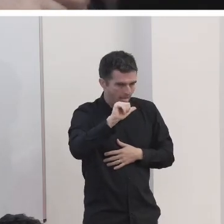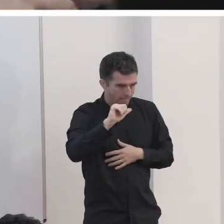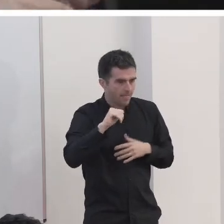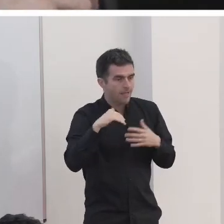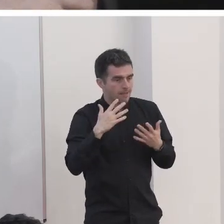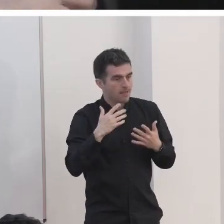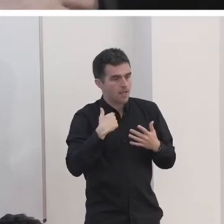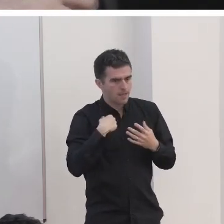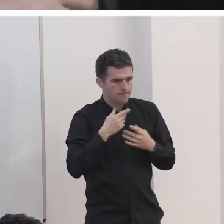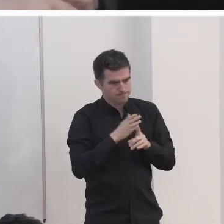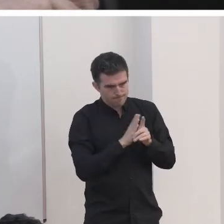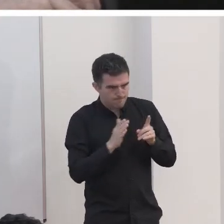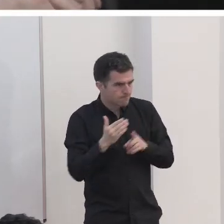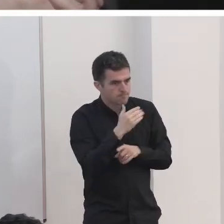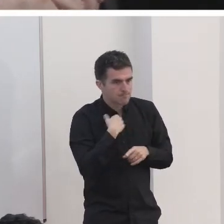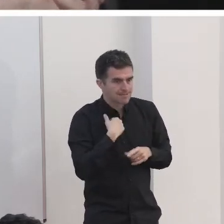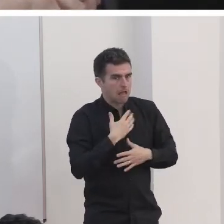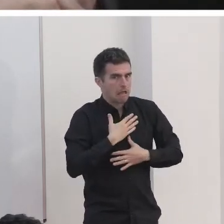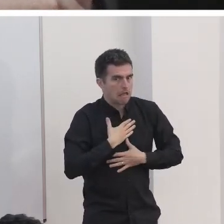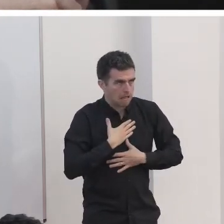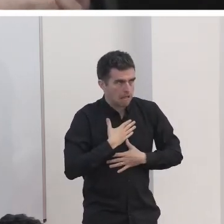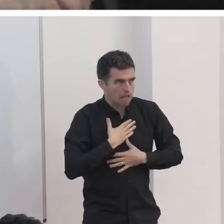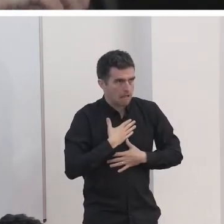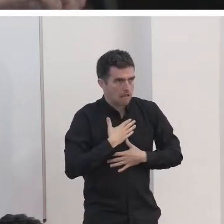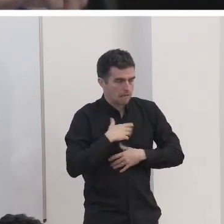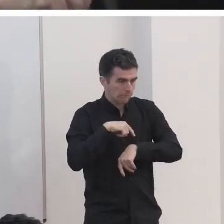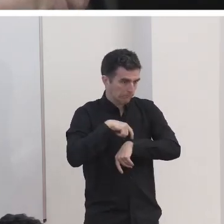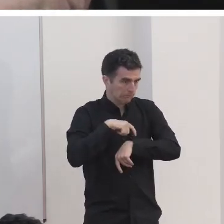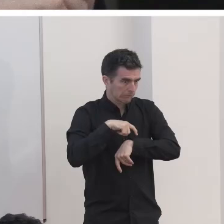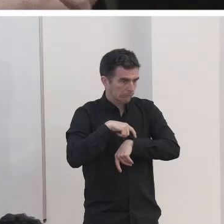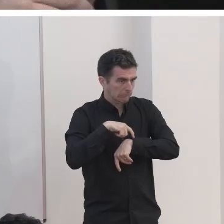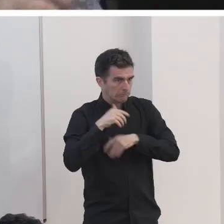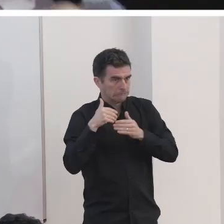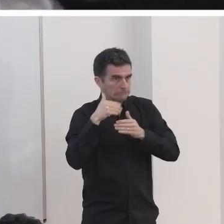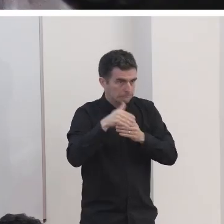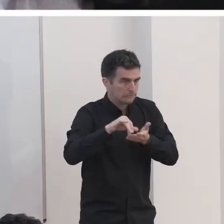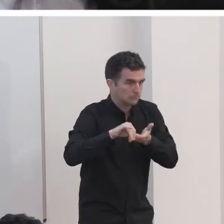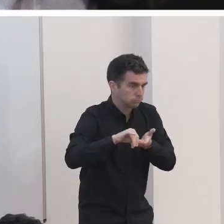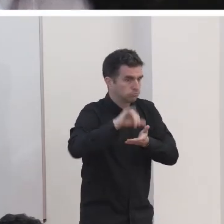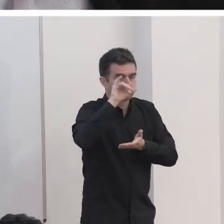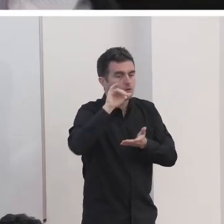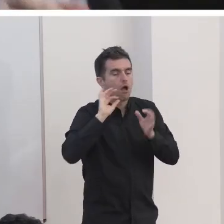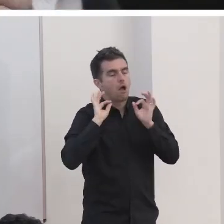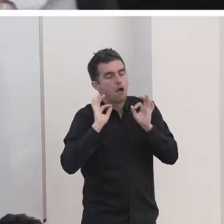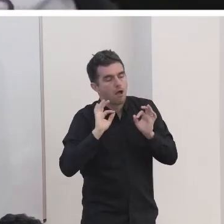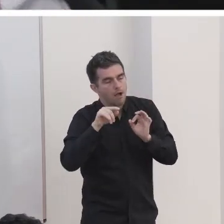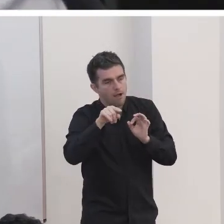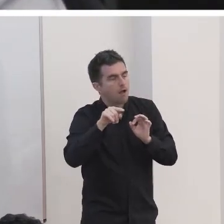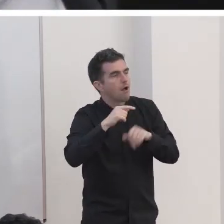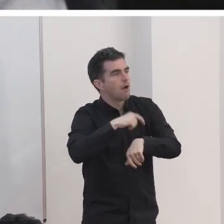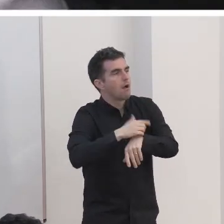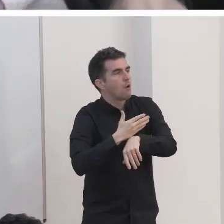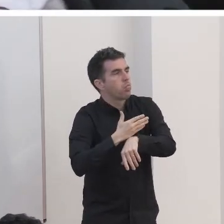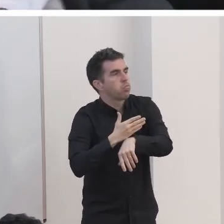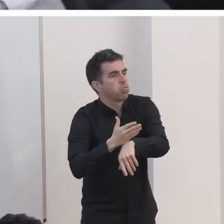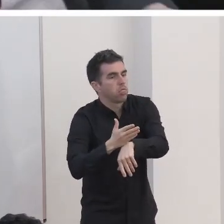the flights again for me. So all the officials at the airport wanted to pity me. They've postponed this, and